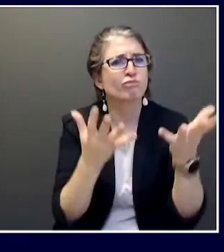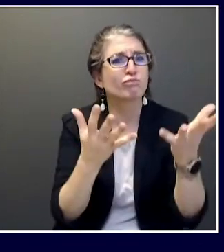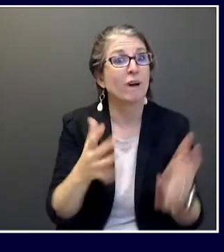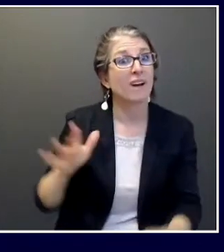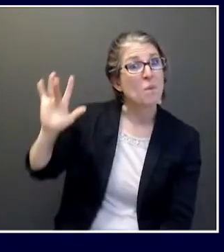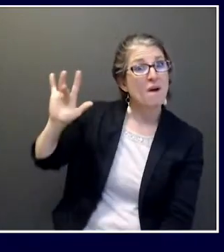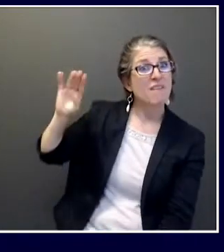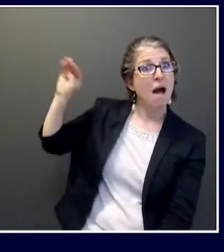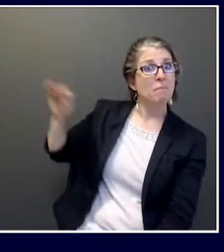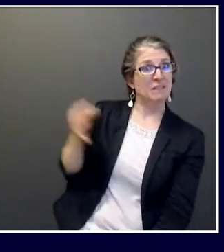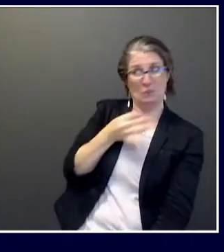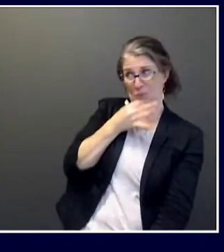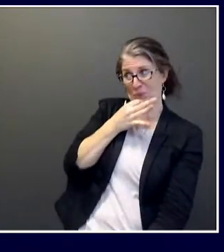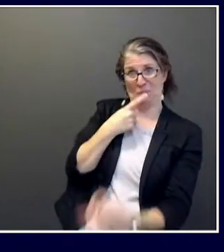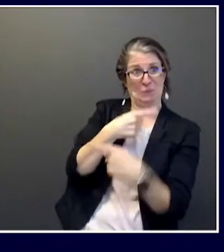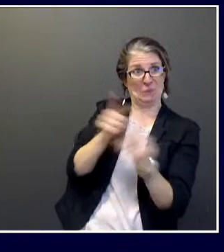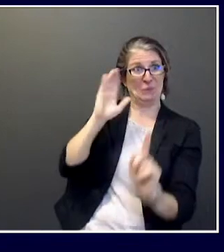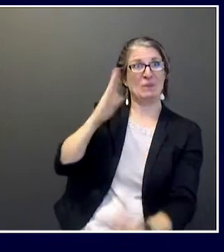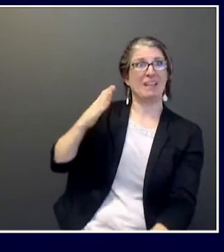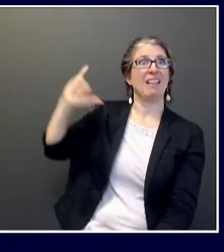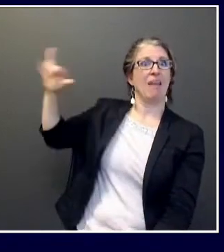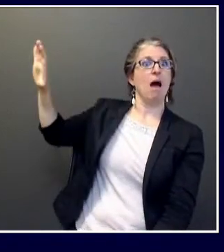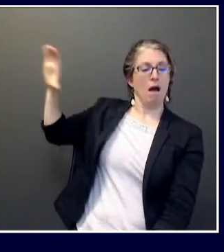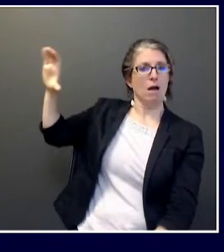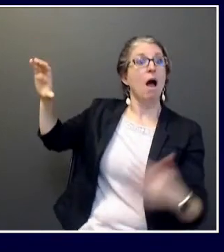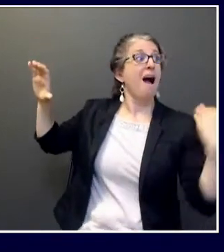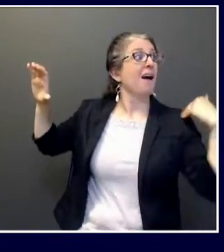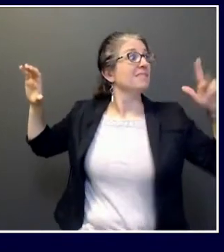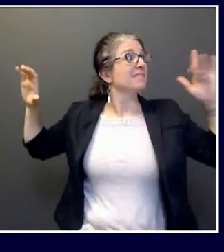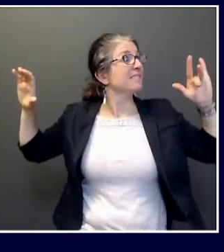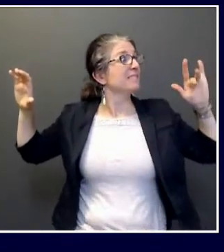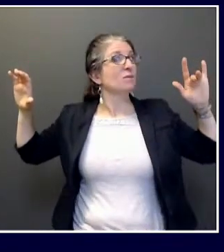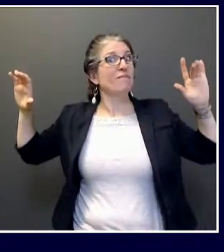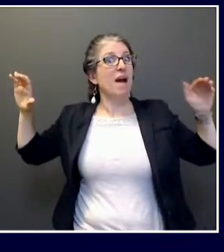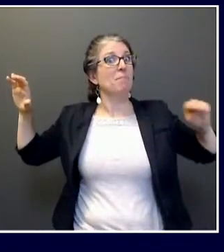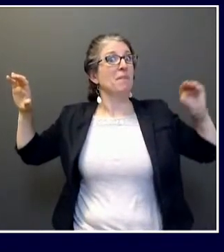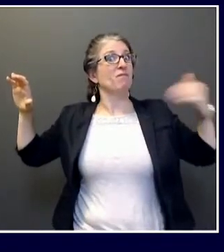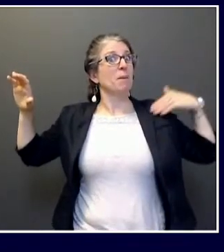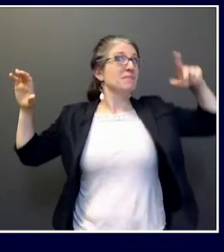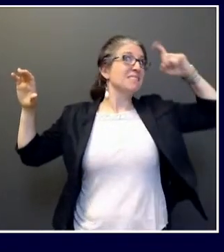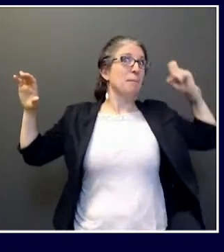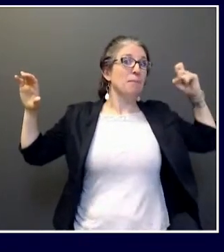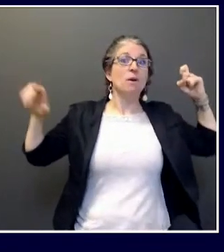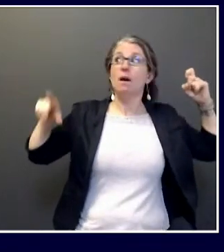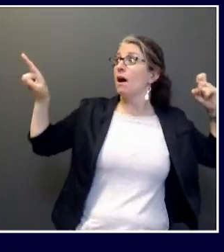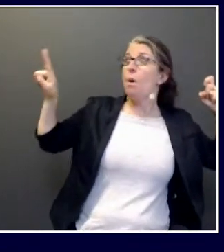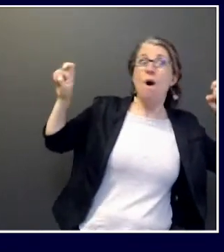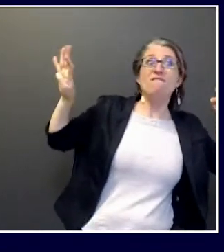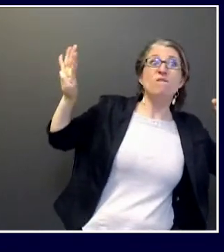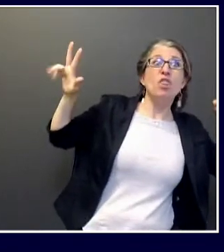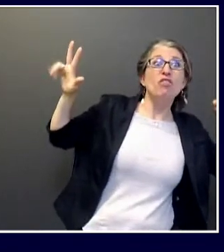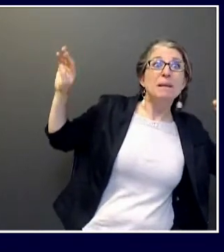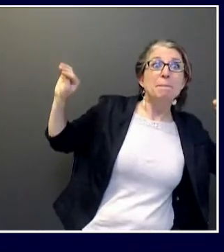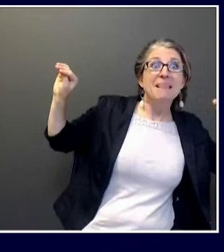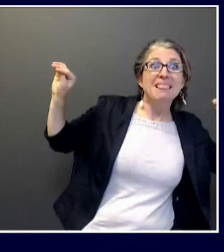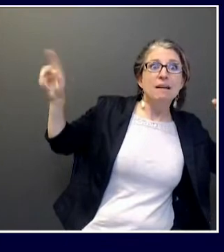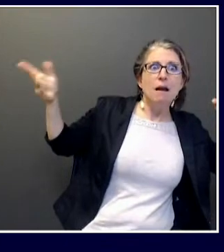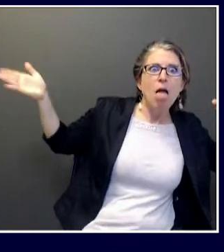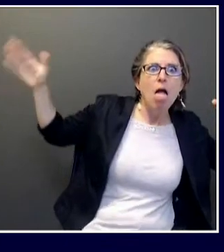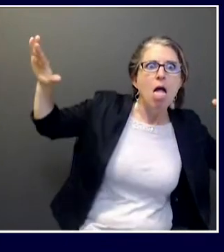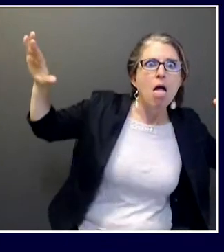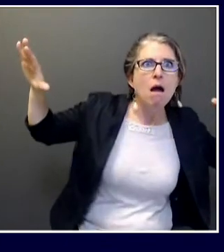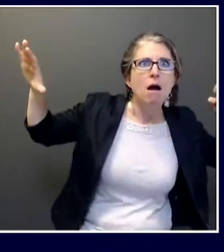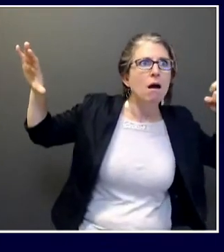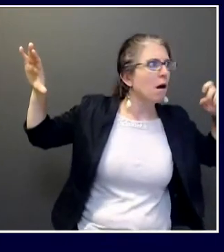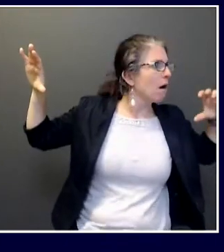homes. Another $146 million, $43 million is going out September and October in the coming days, that will make a